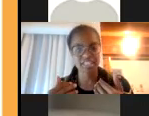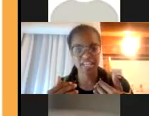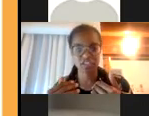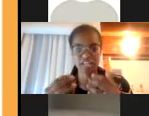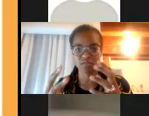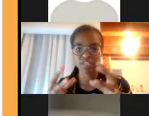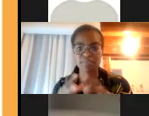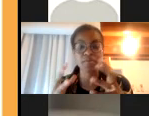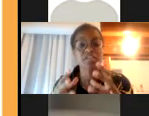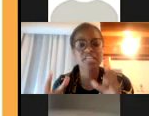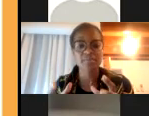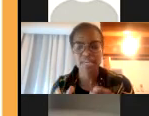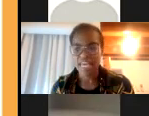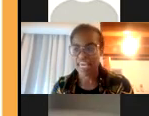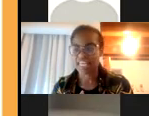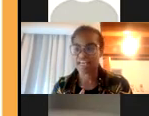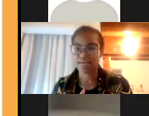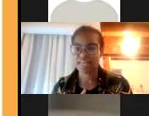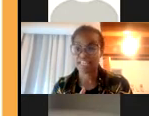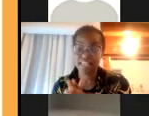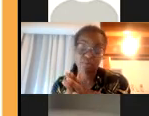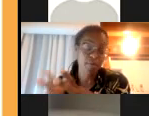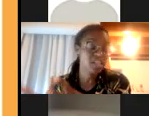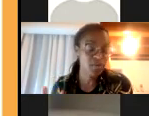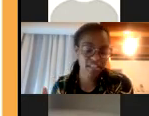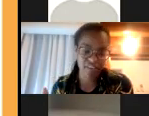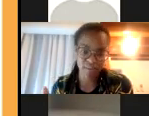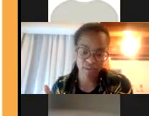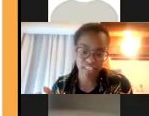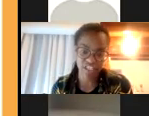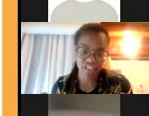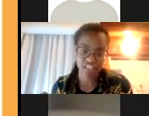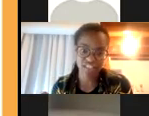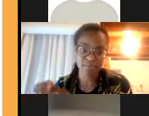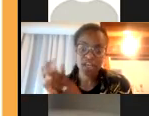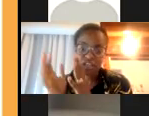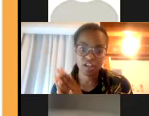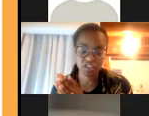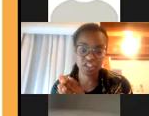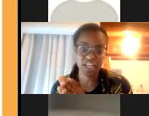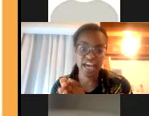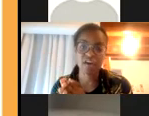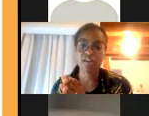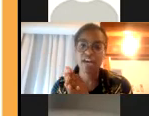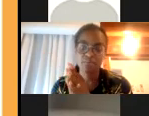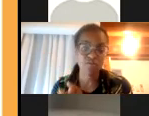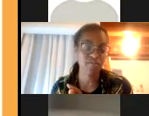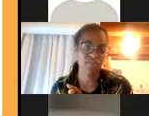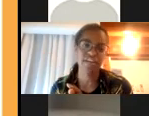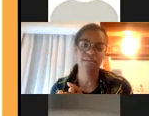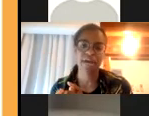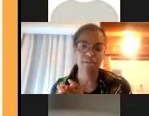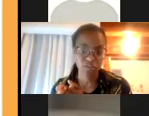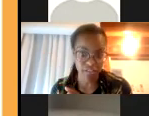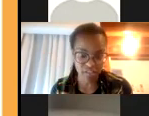its architecture has really built up and perpetuated the family regulation system, y'all should check out Movement